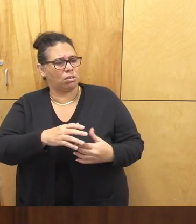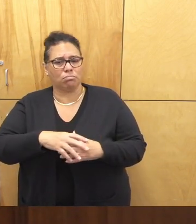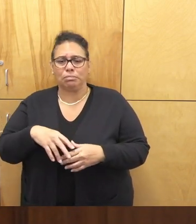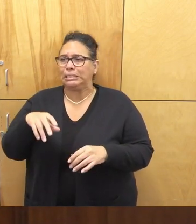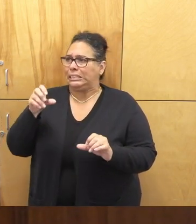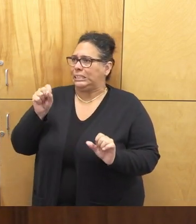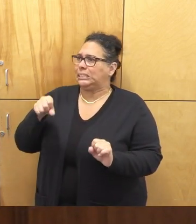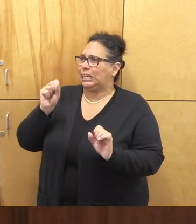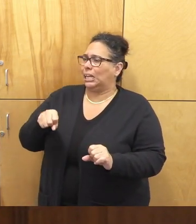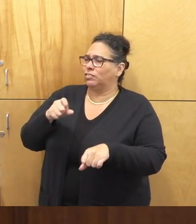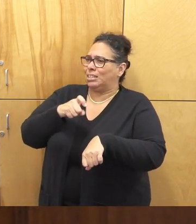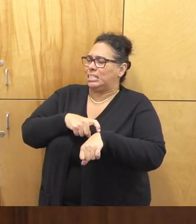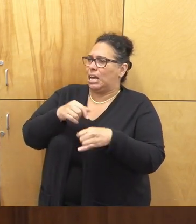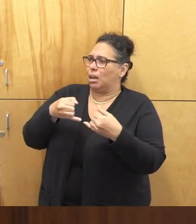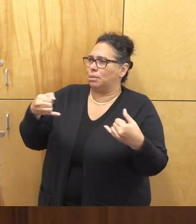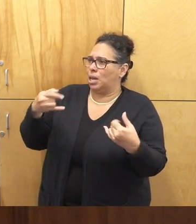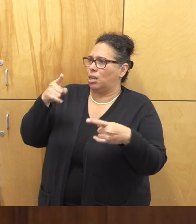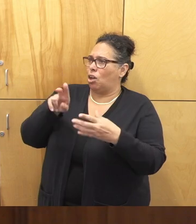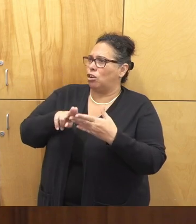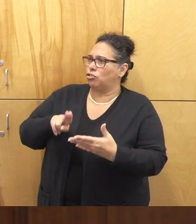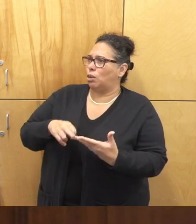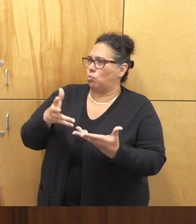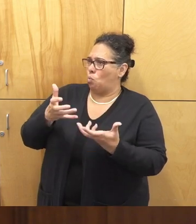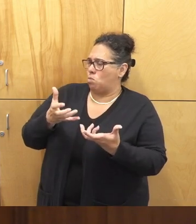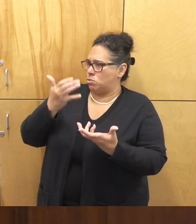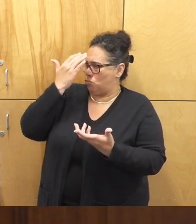the timelines of some of these contracts. Yeah, sure. Great.